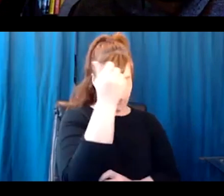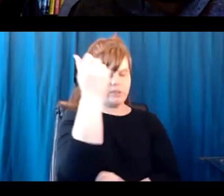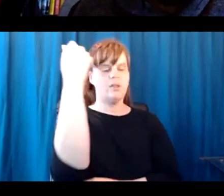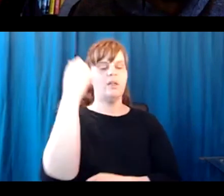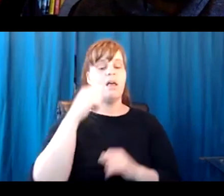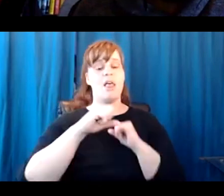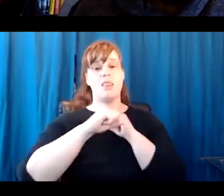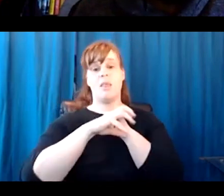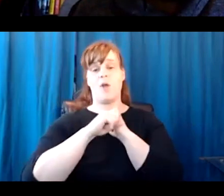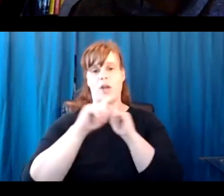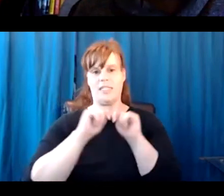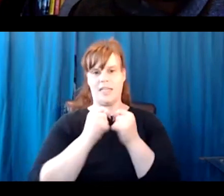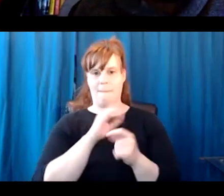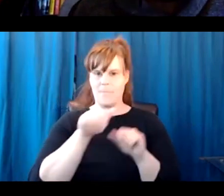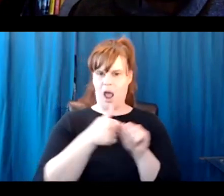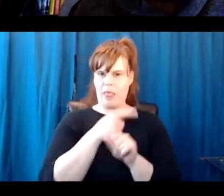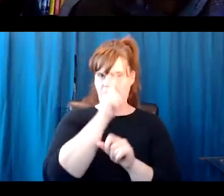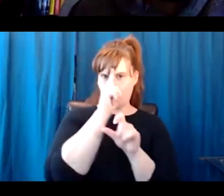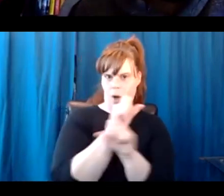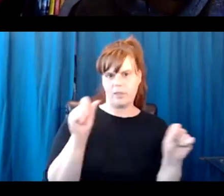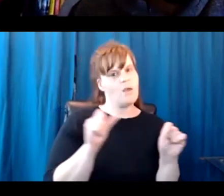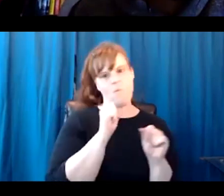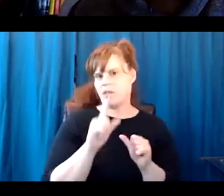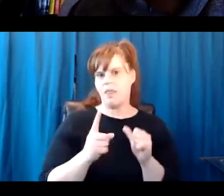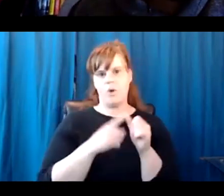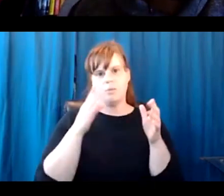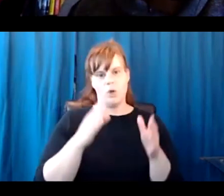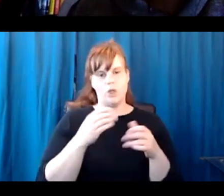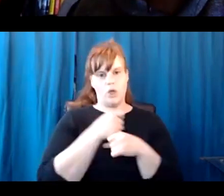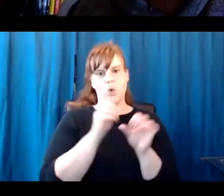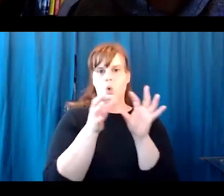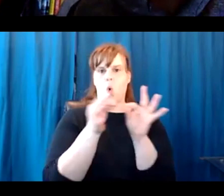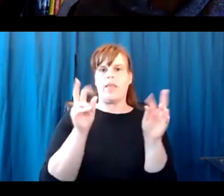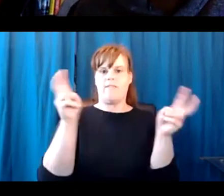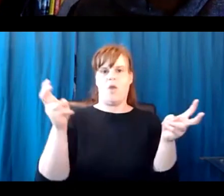The marketing team behind this president wasn't the first to coin the phrase, "Make America Great Again."